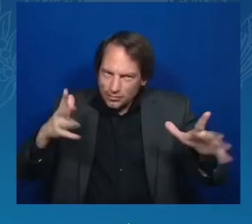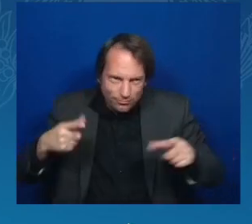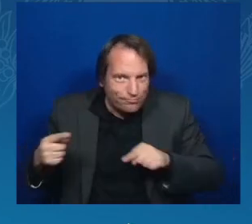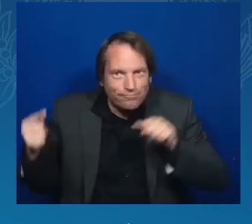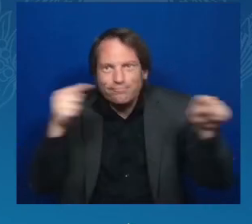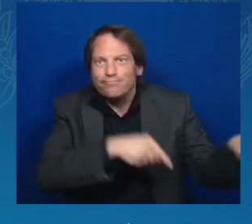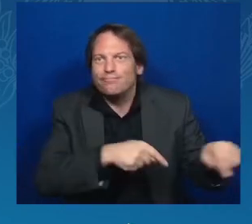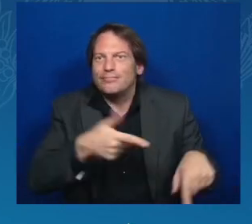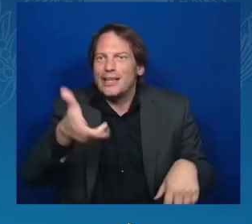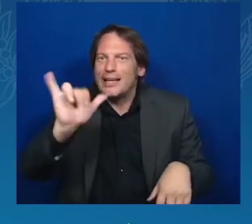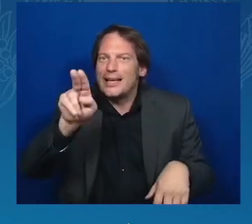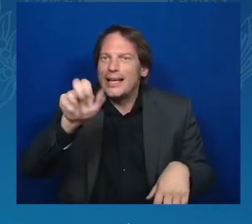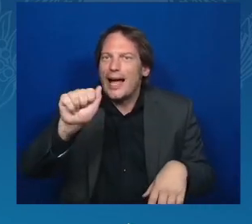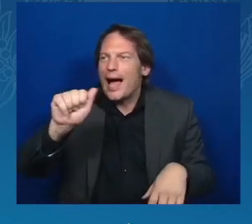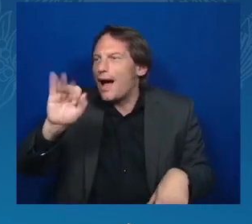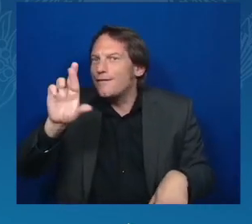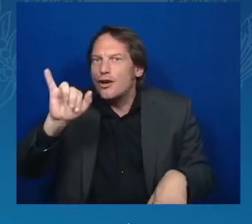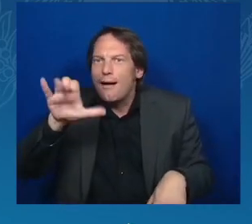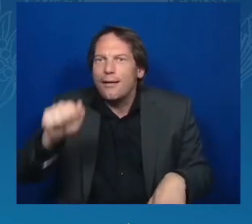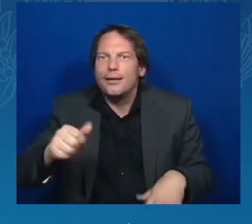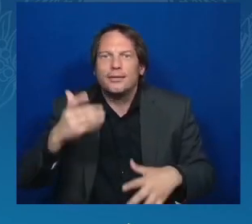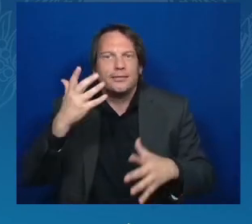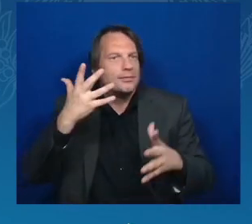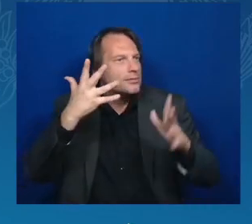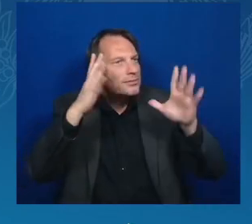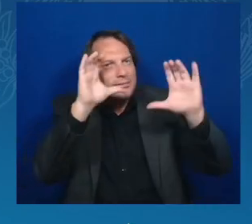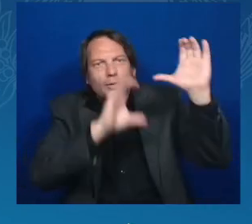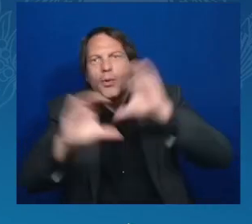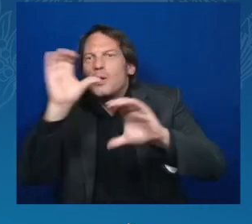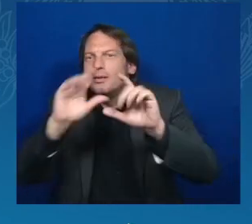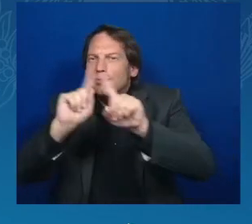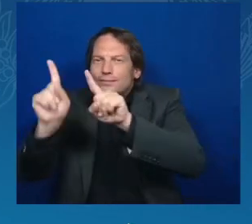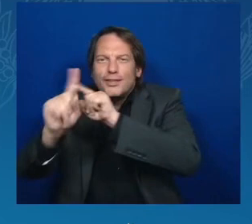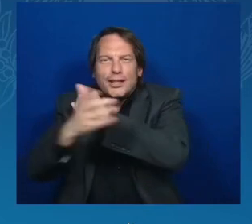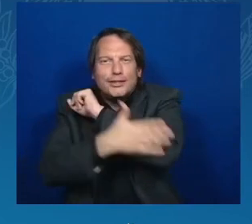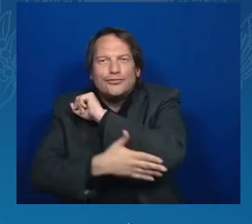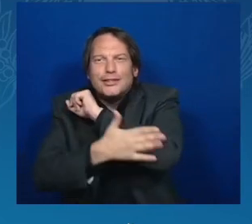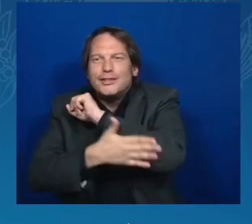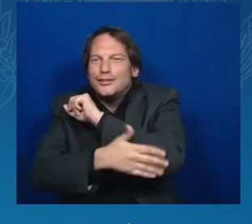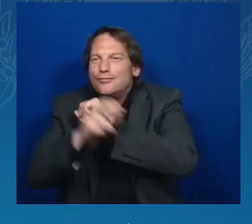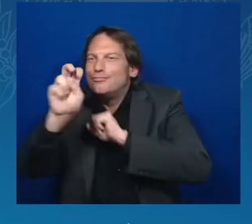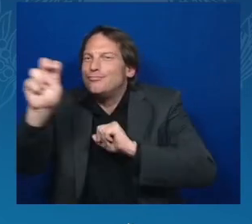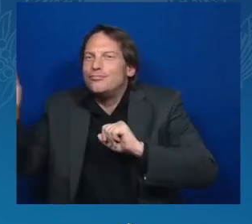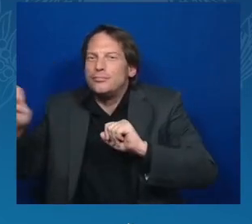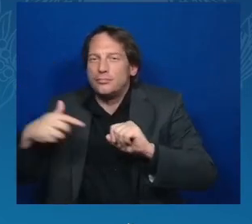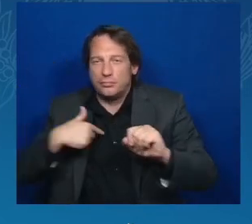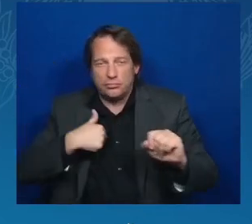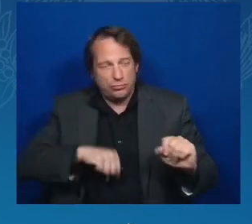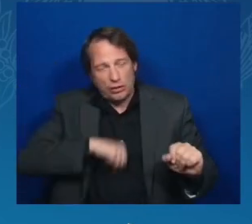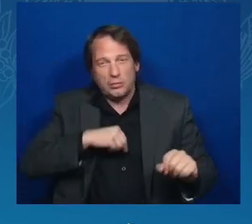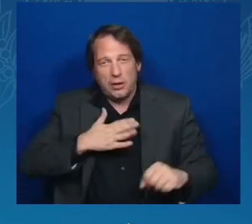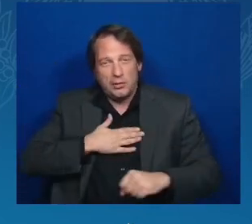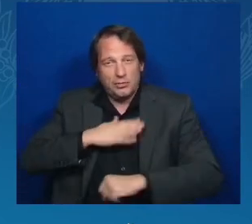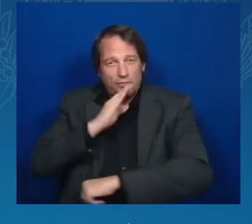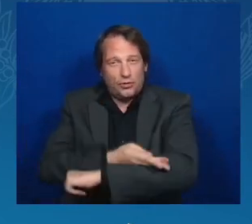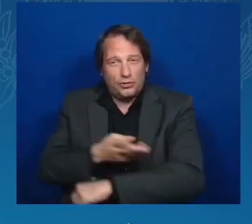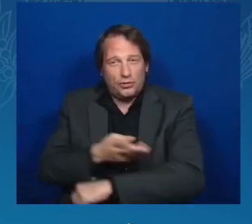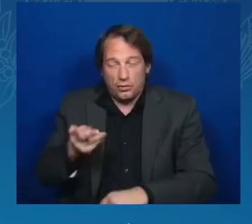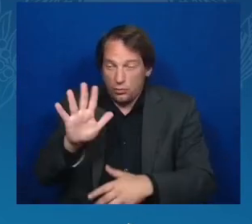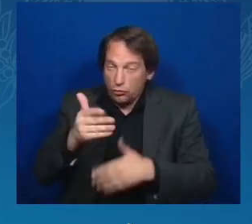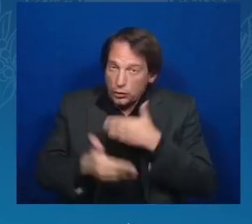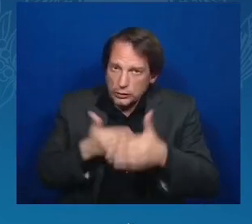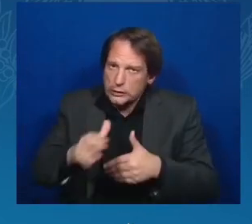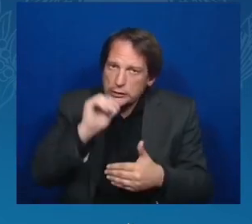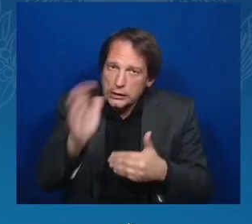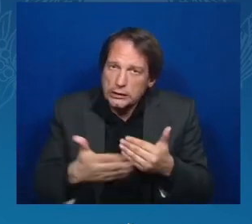After graduating, and I had Parent Plus loan, my daughter graduated from Spelman. She wanted to go to Spelman. She applied